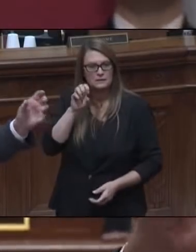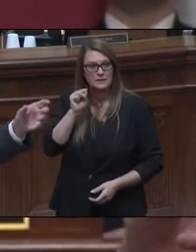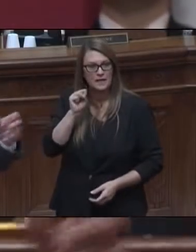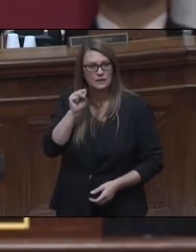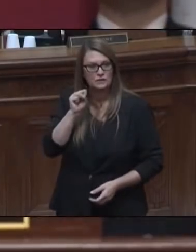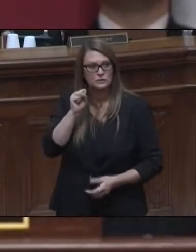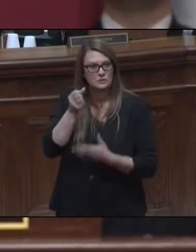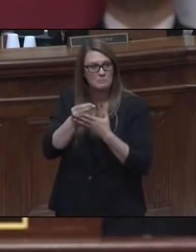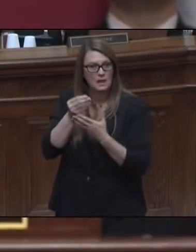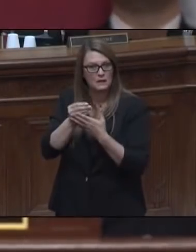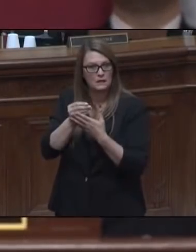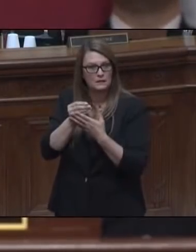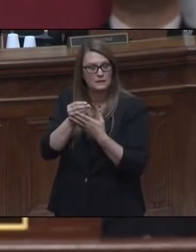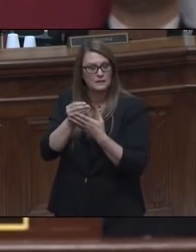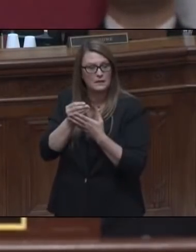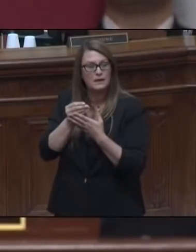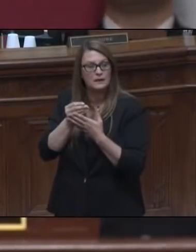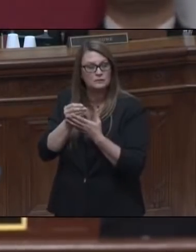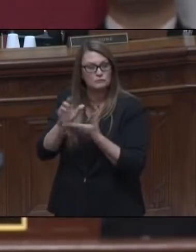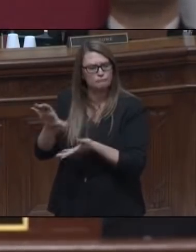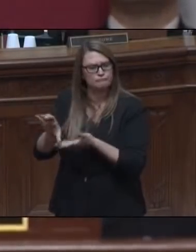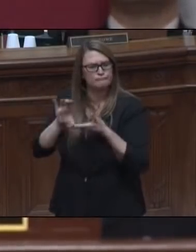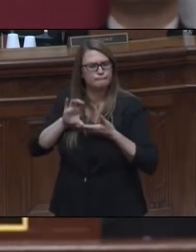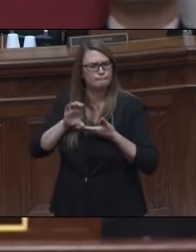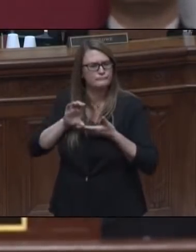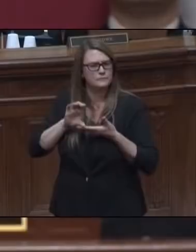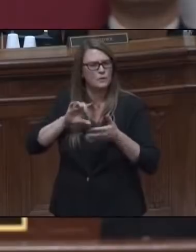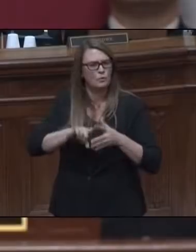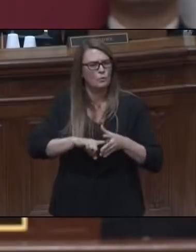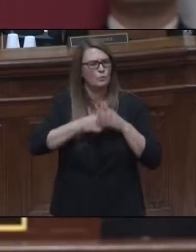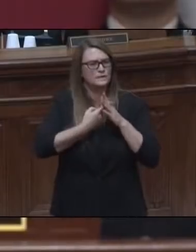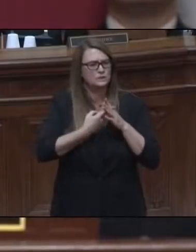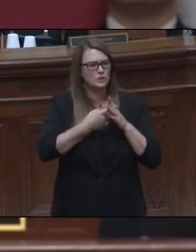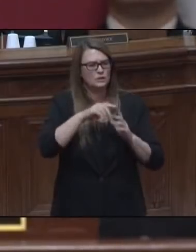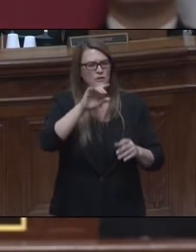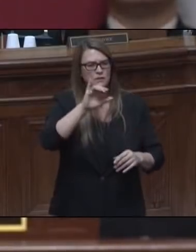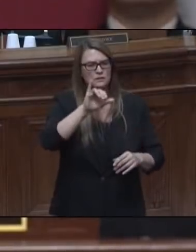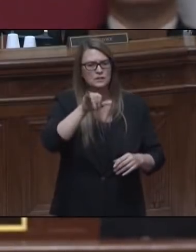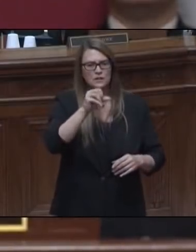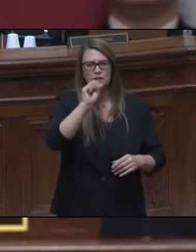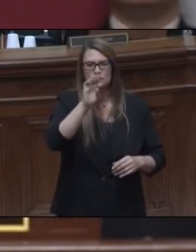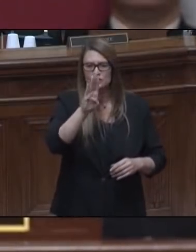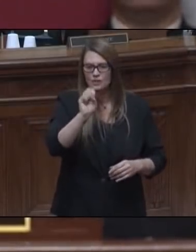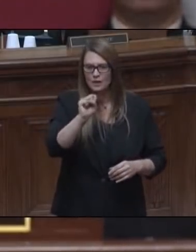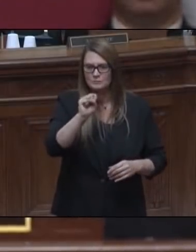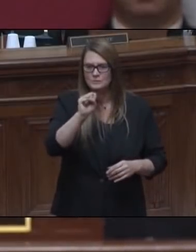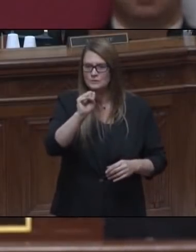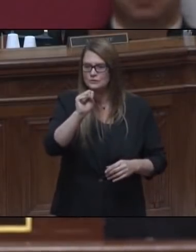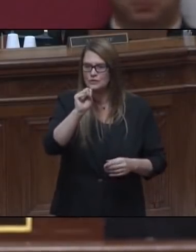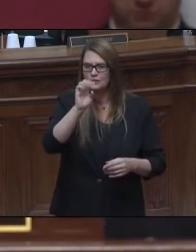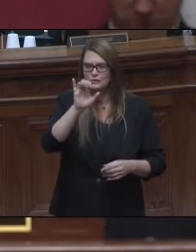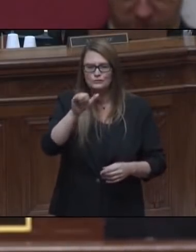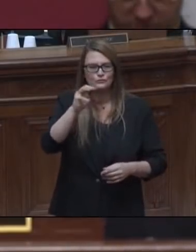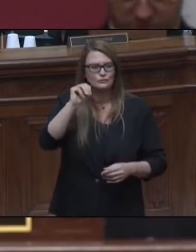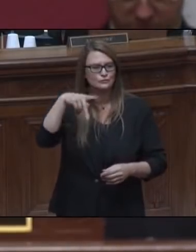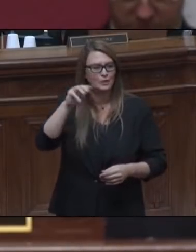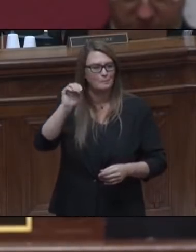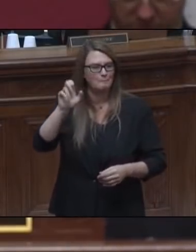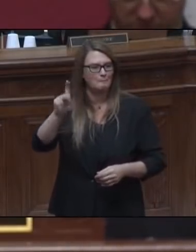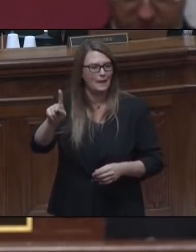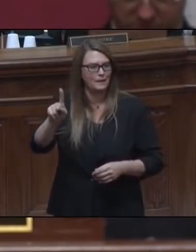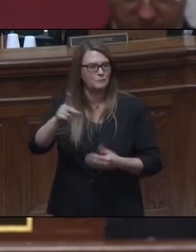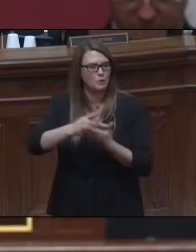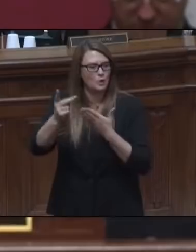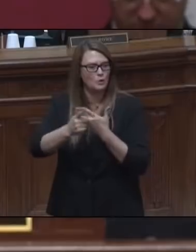the original CARES money. We started a thing called Jobs Jump Back Program. Basically, it is just